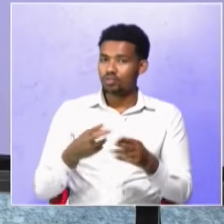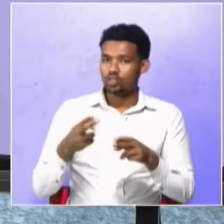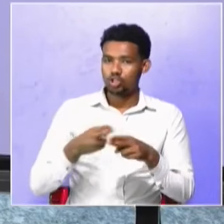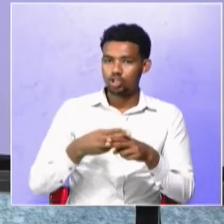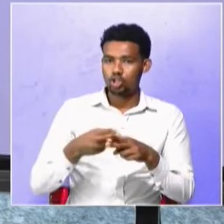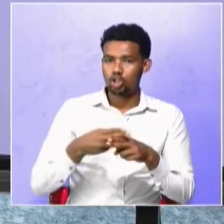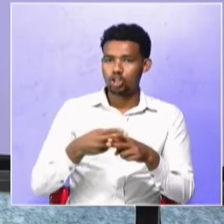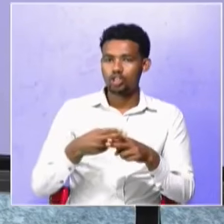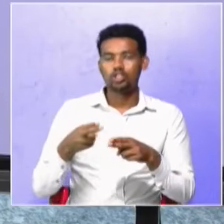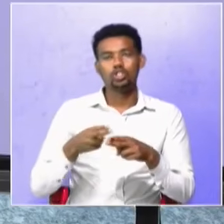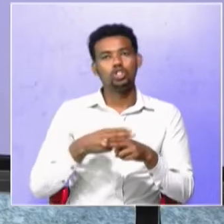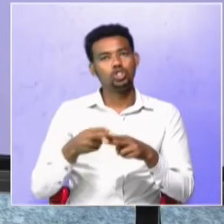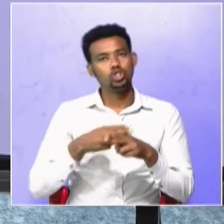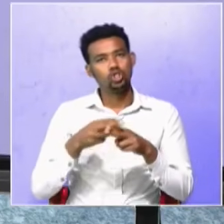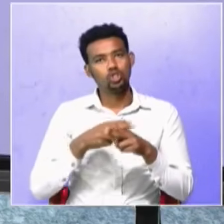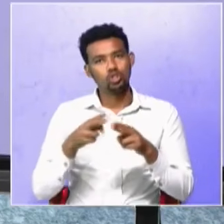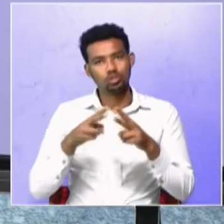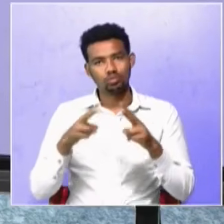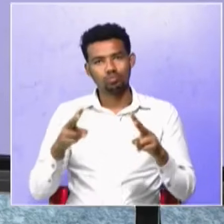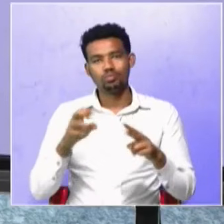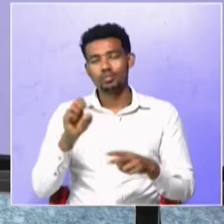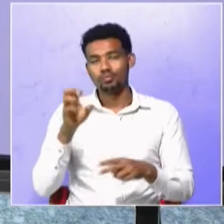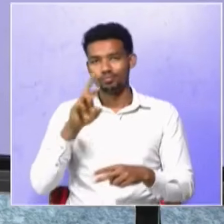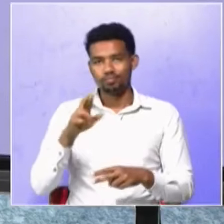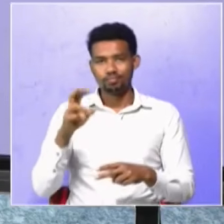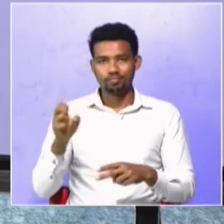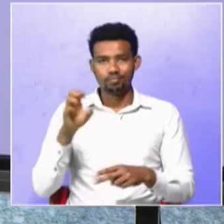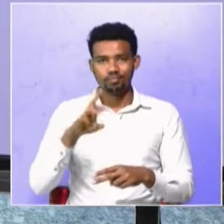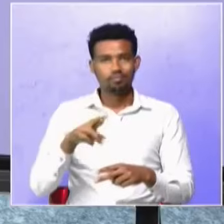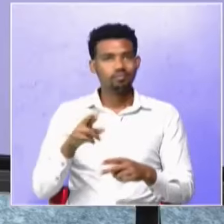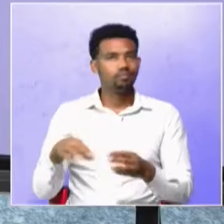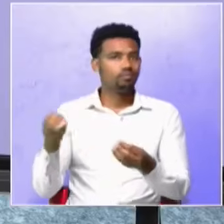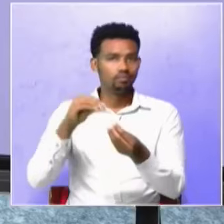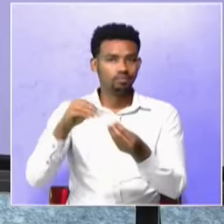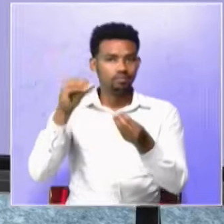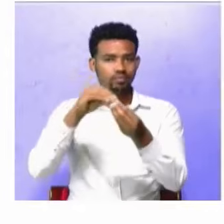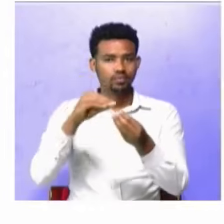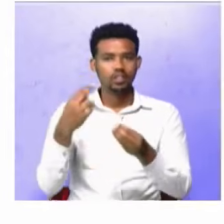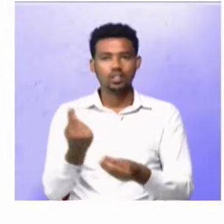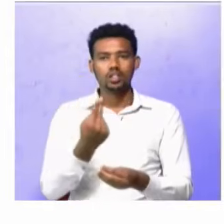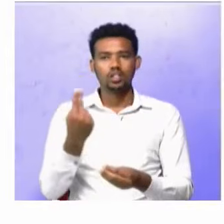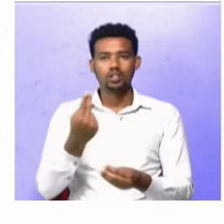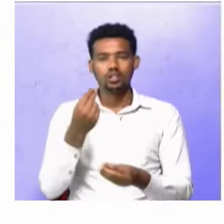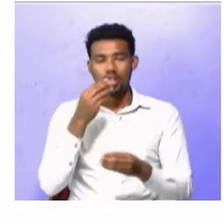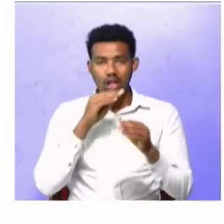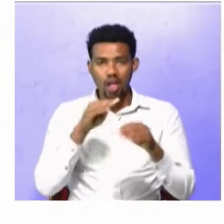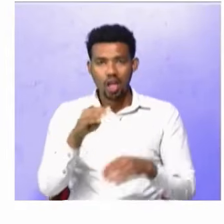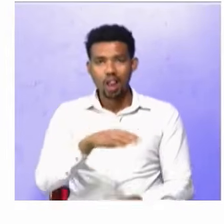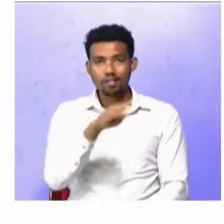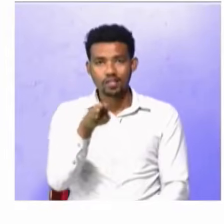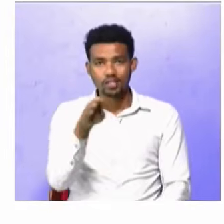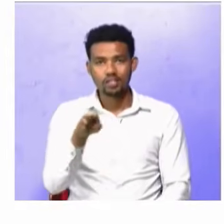short, shorter. Tall, taller. Let us use. Elephant